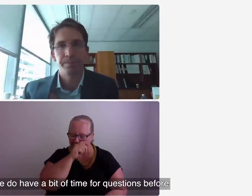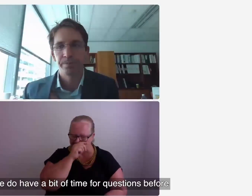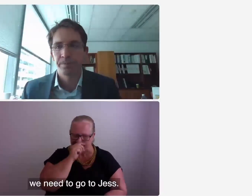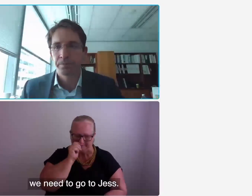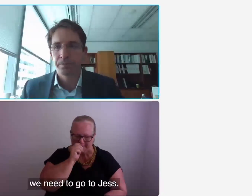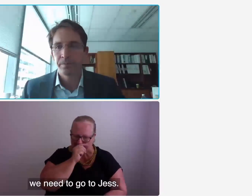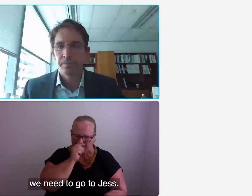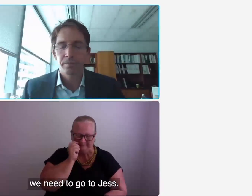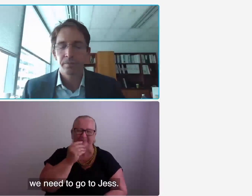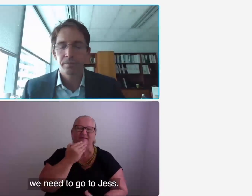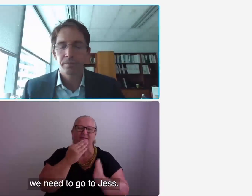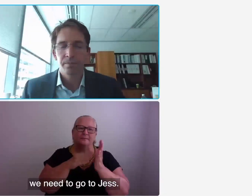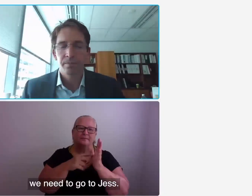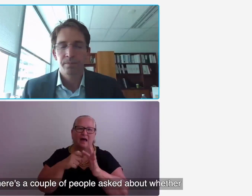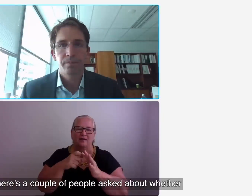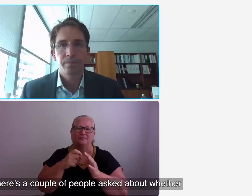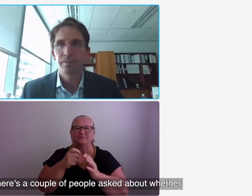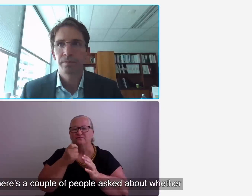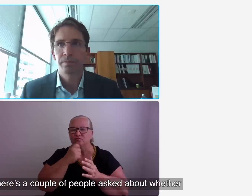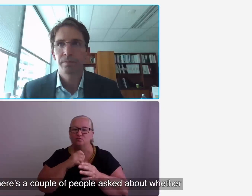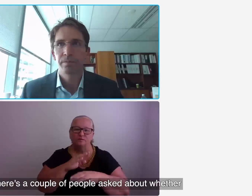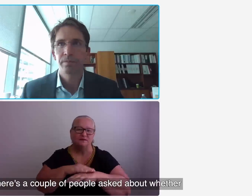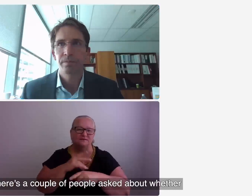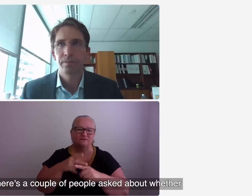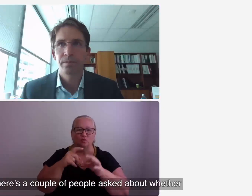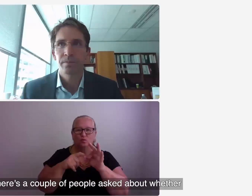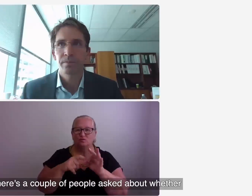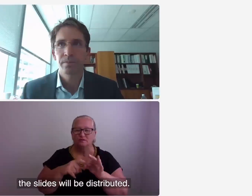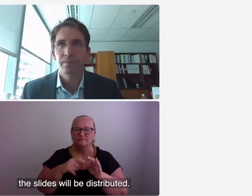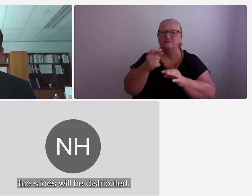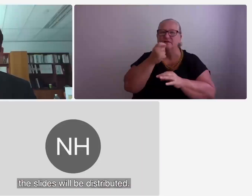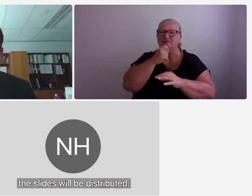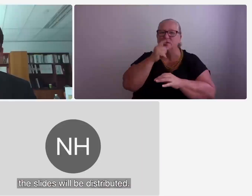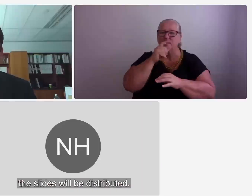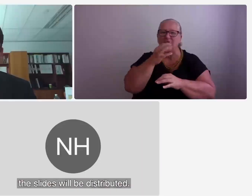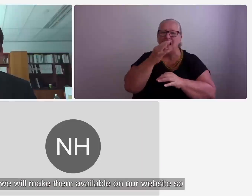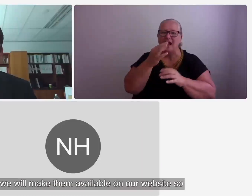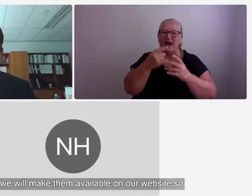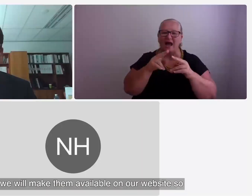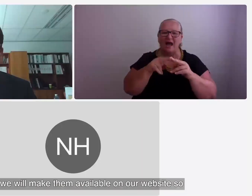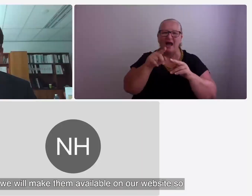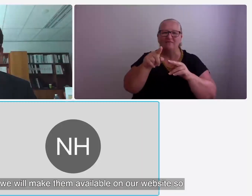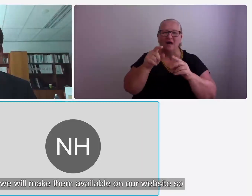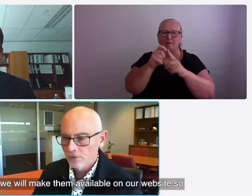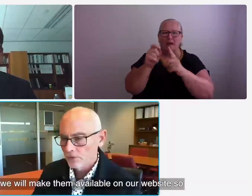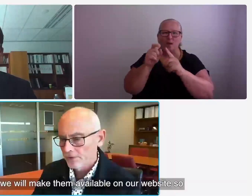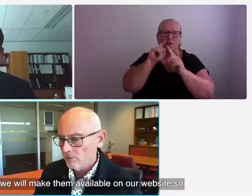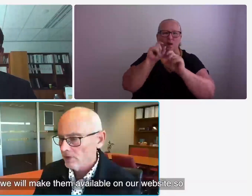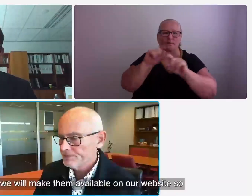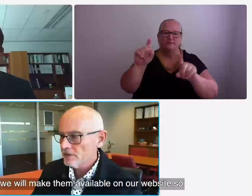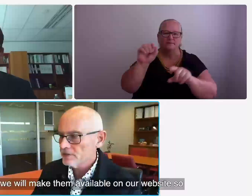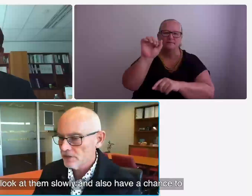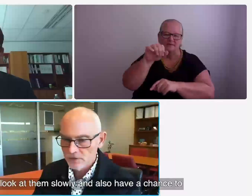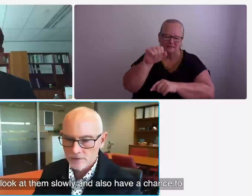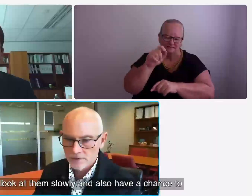for questions before we need to go to Jess. Firstly, there's a couple of people asked about whether the slides will be distributed, and yes, we will make them available on